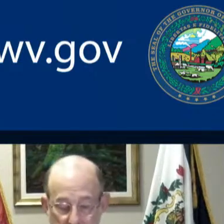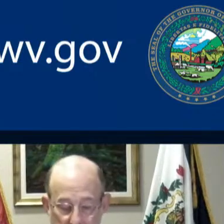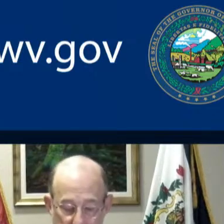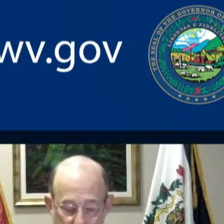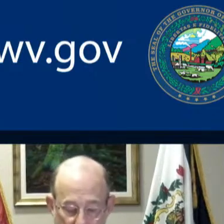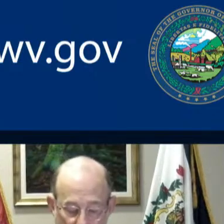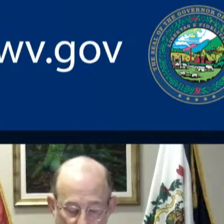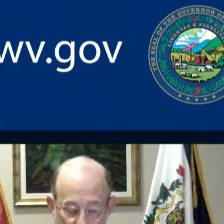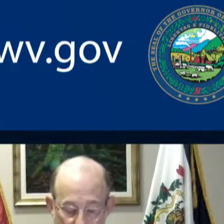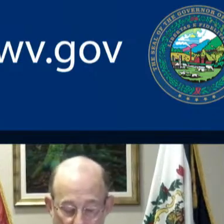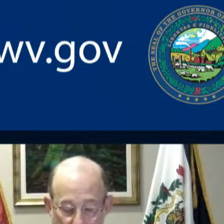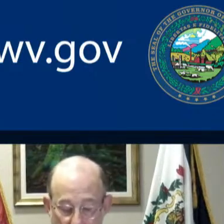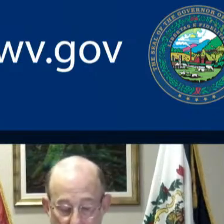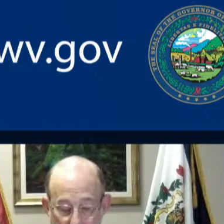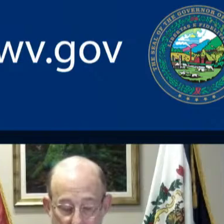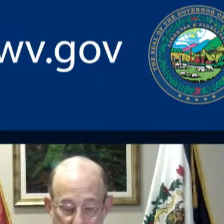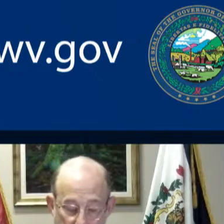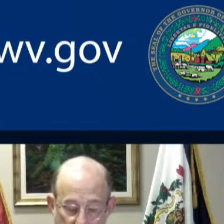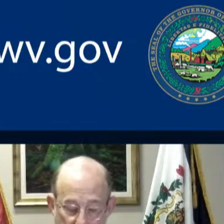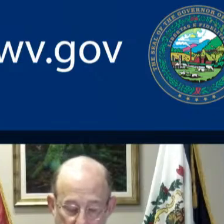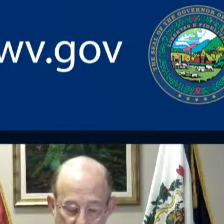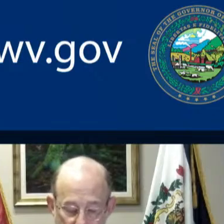Delta variant?